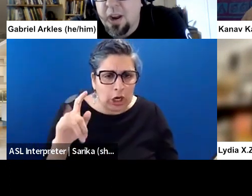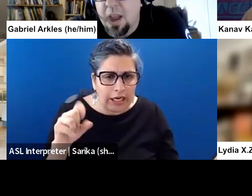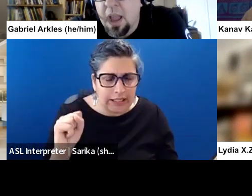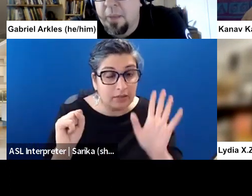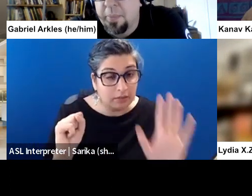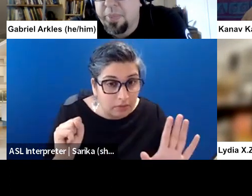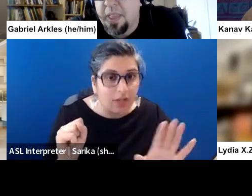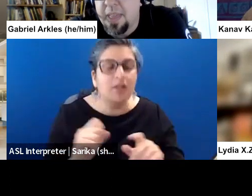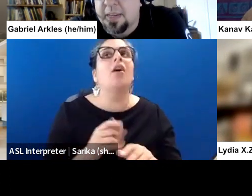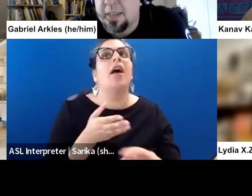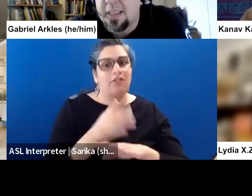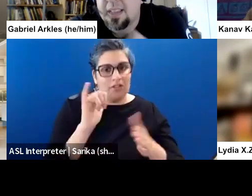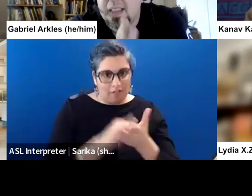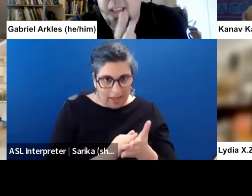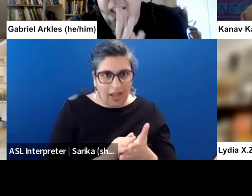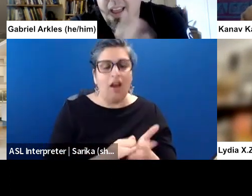barrier,